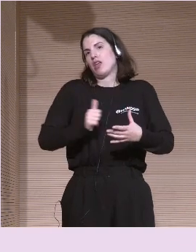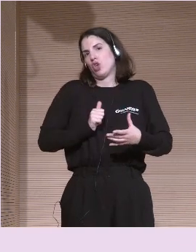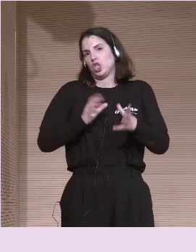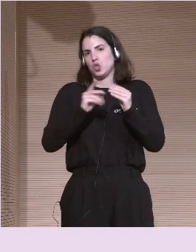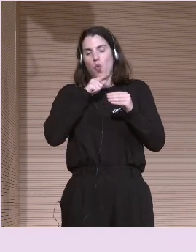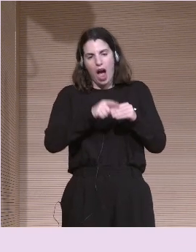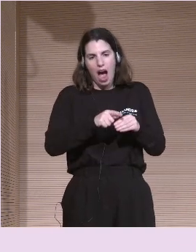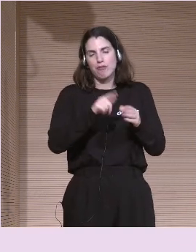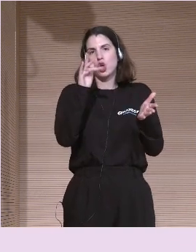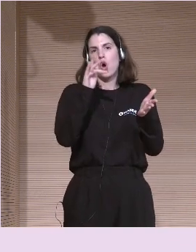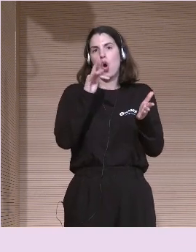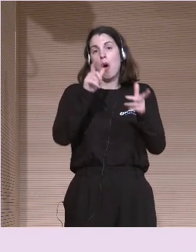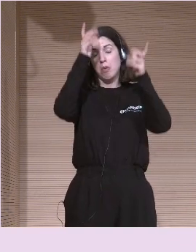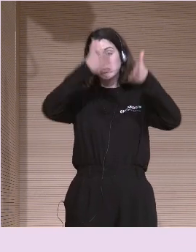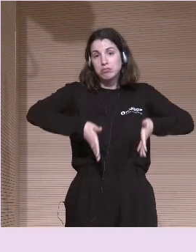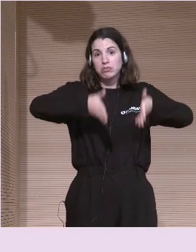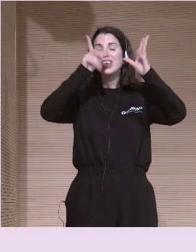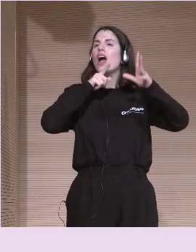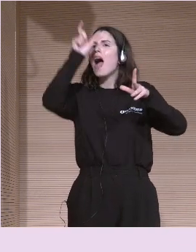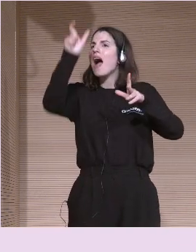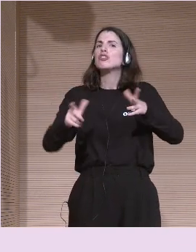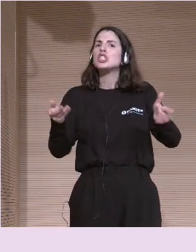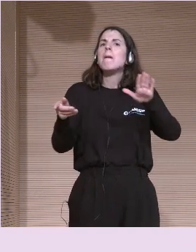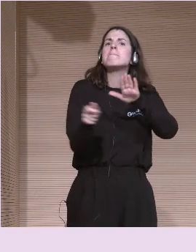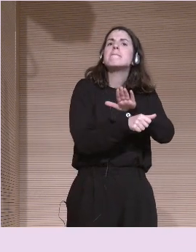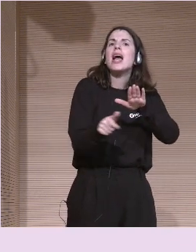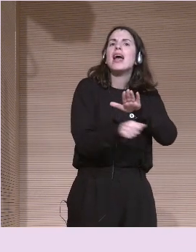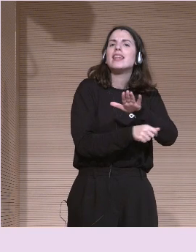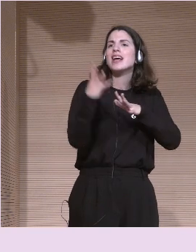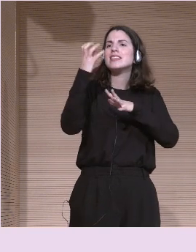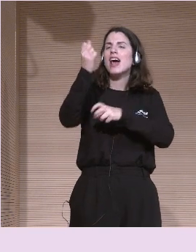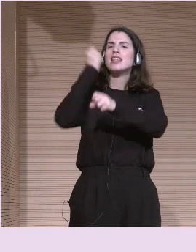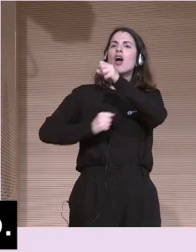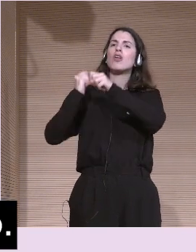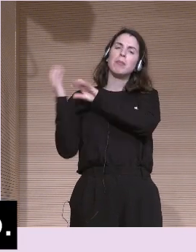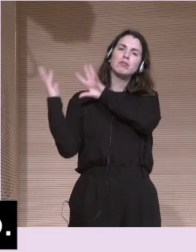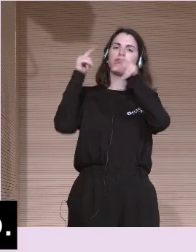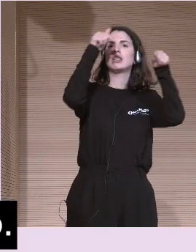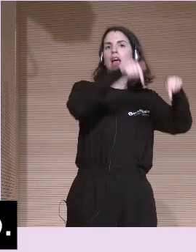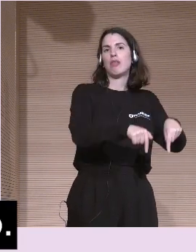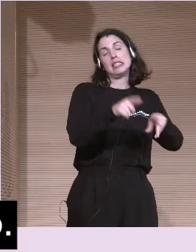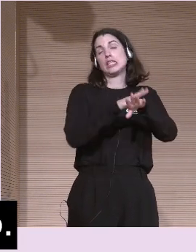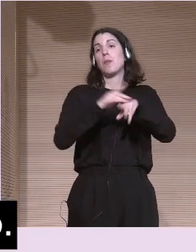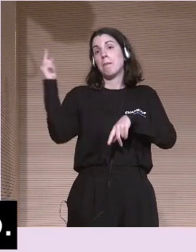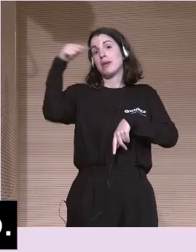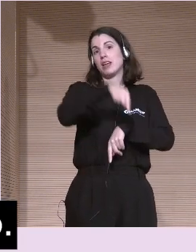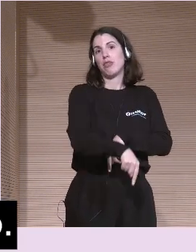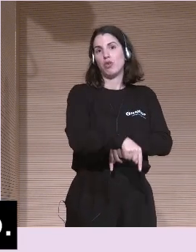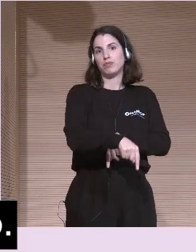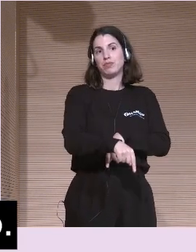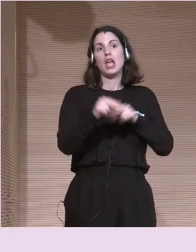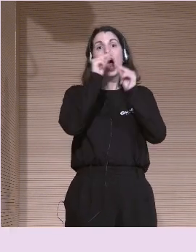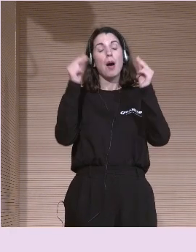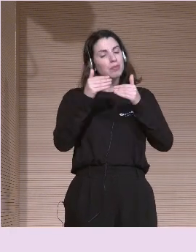ago from Uganda. So for all of those reasons, it's an exciting project and it feels that it's realisable and it's